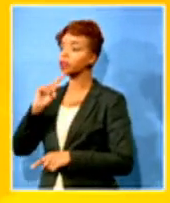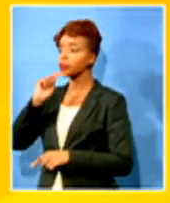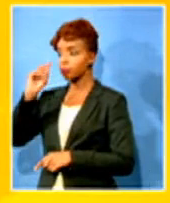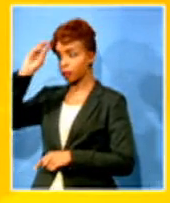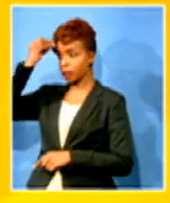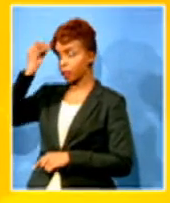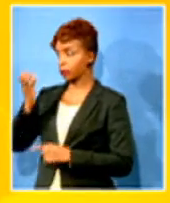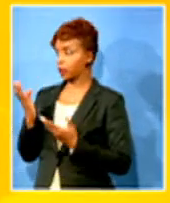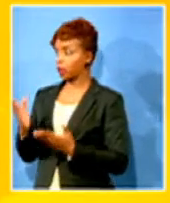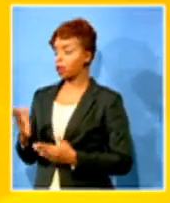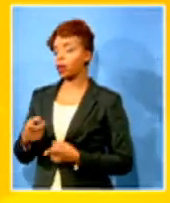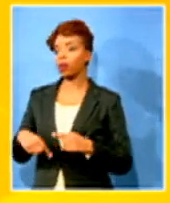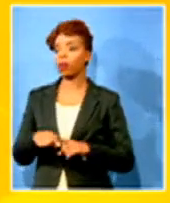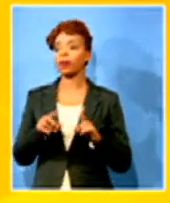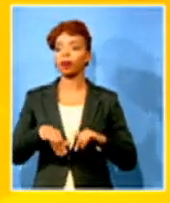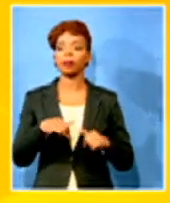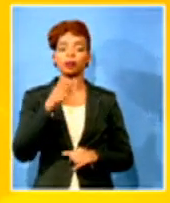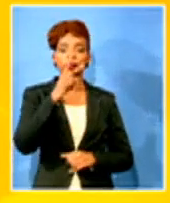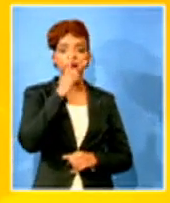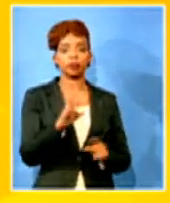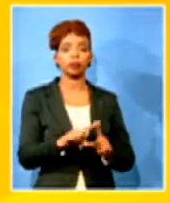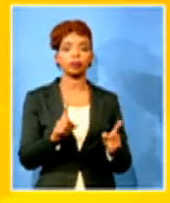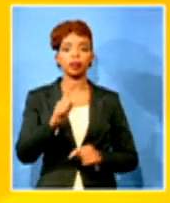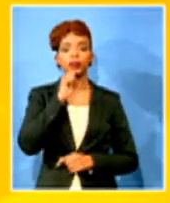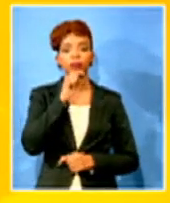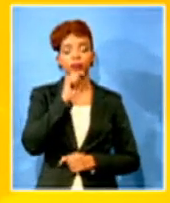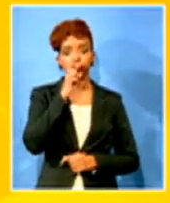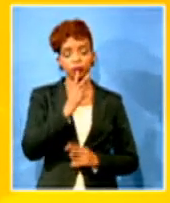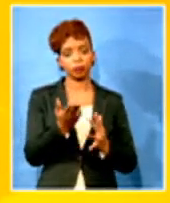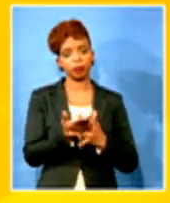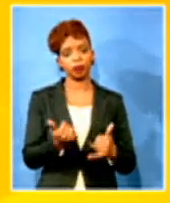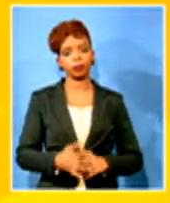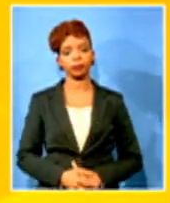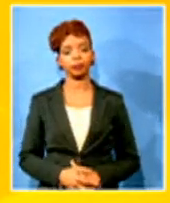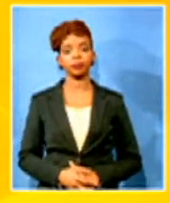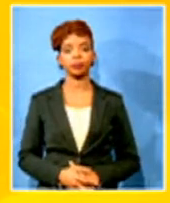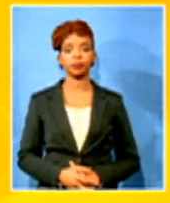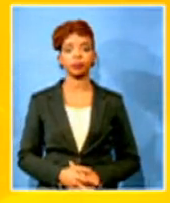and we wait to see, but it really doesn't look good. Let's take a quick break.